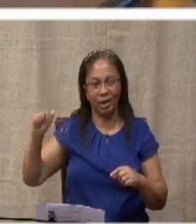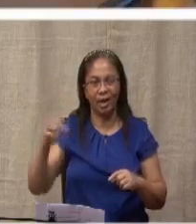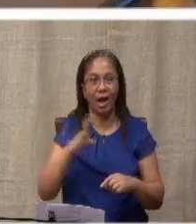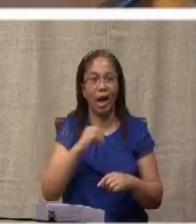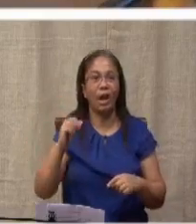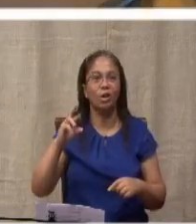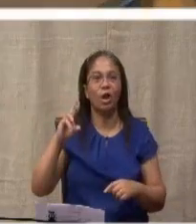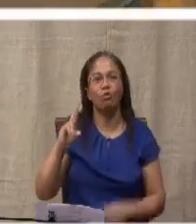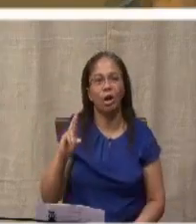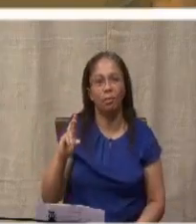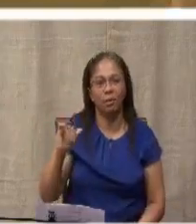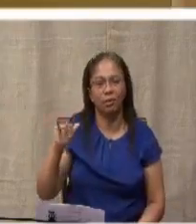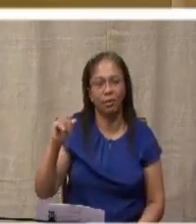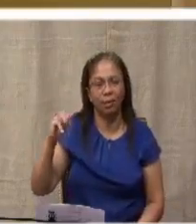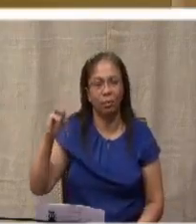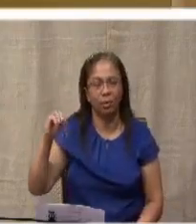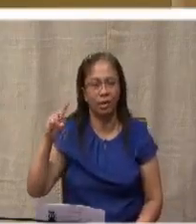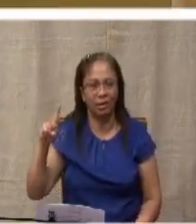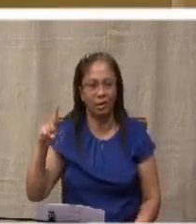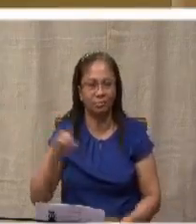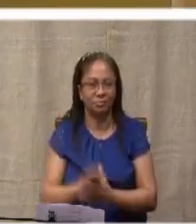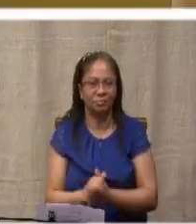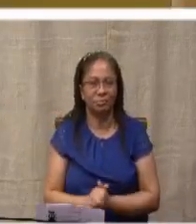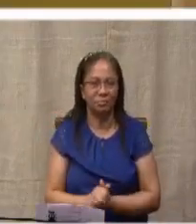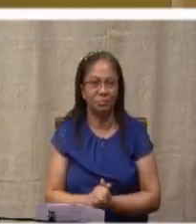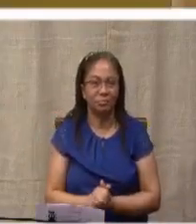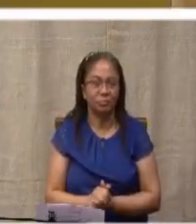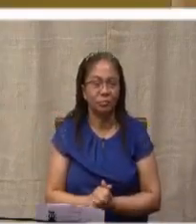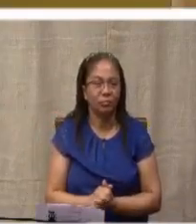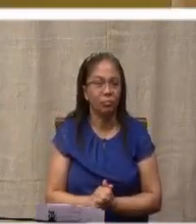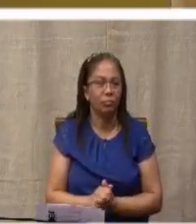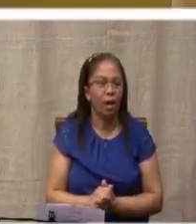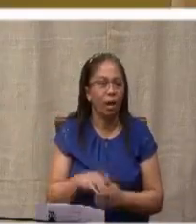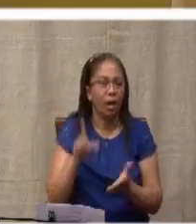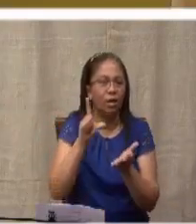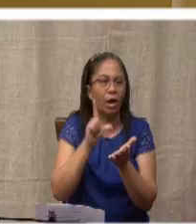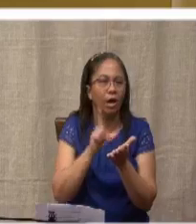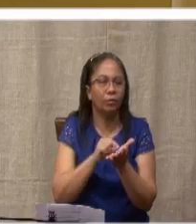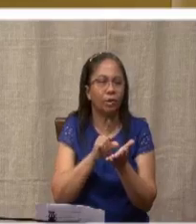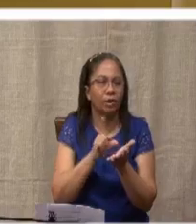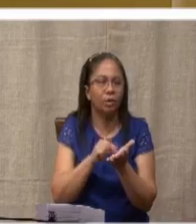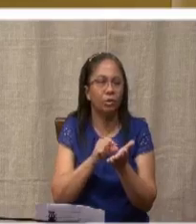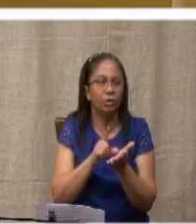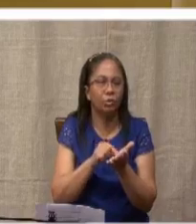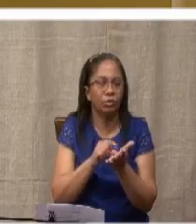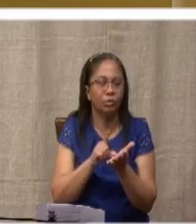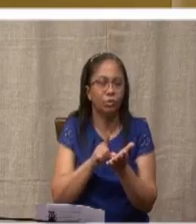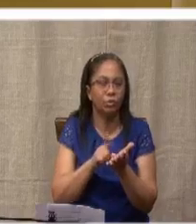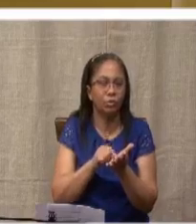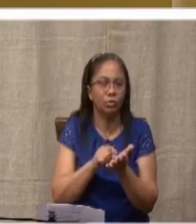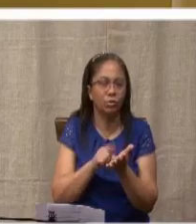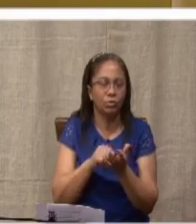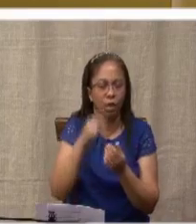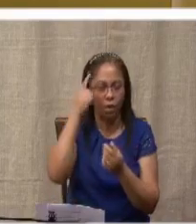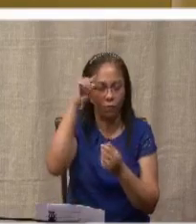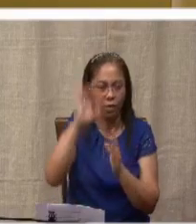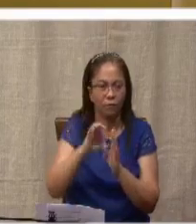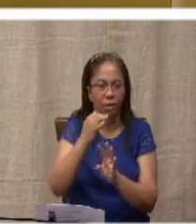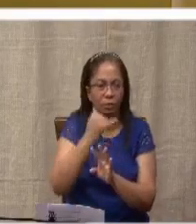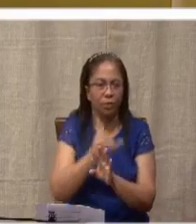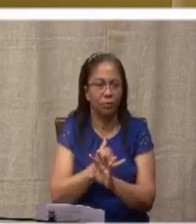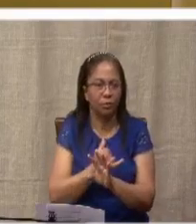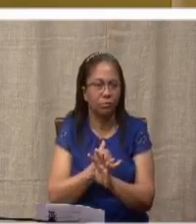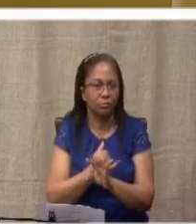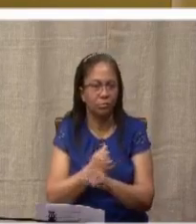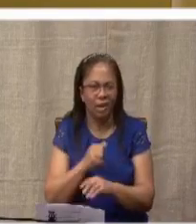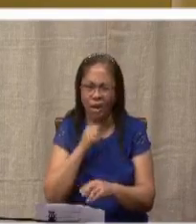you thank you and uh very quickly at the doors we have our uh what's on our monthly newsletter and in it